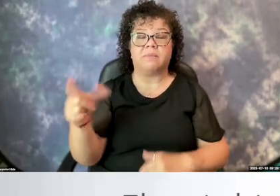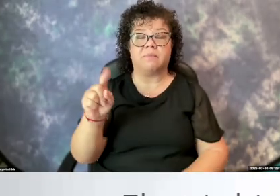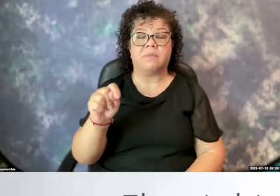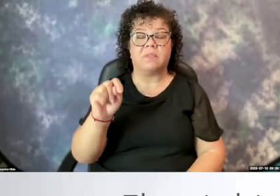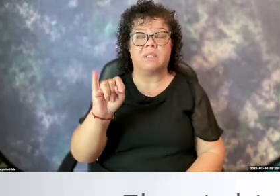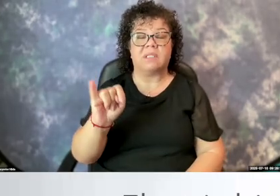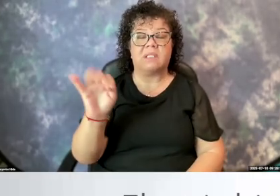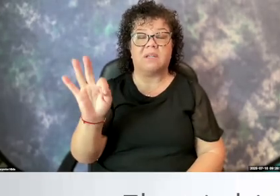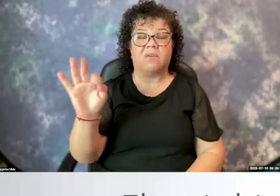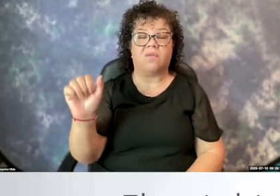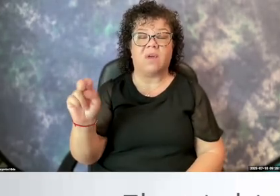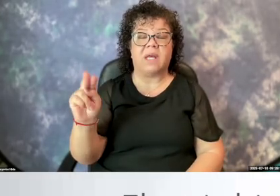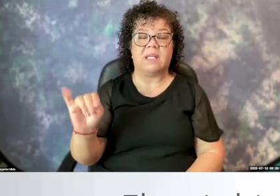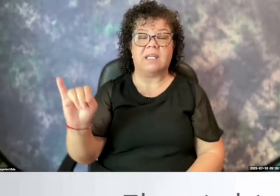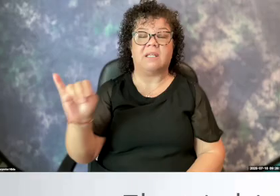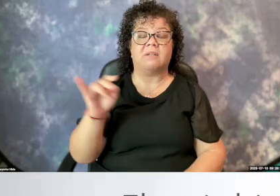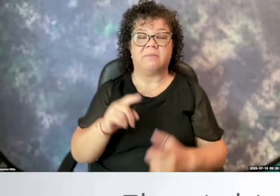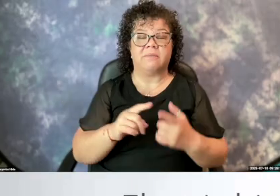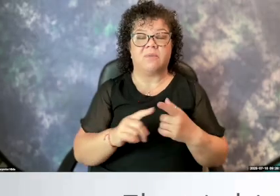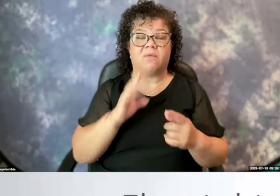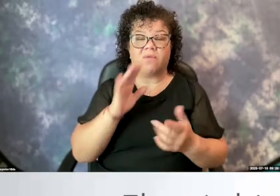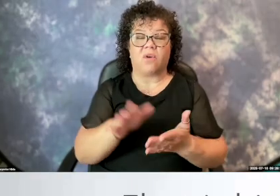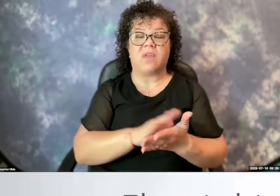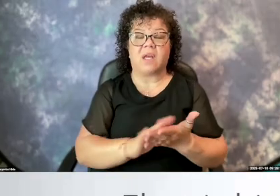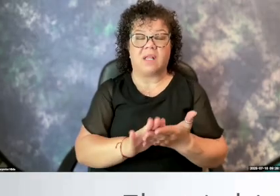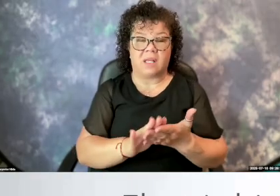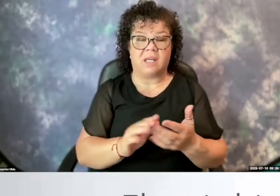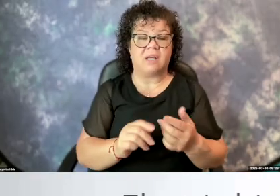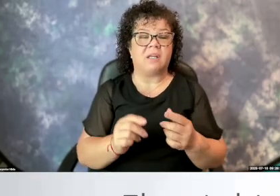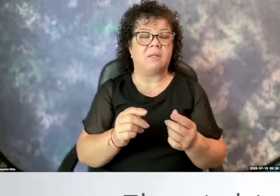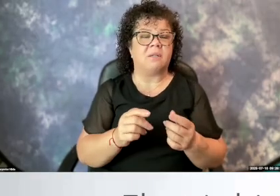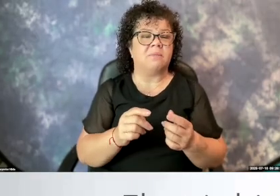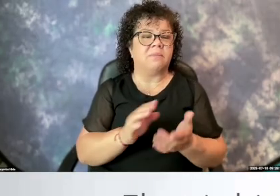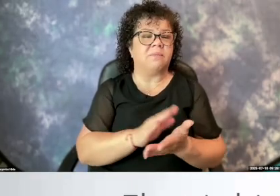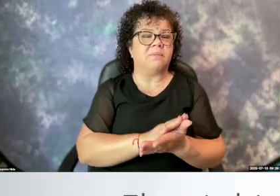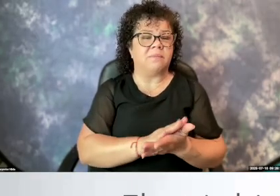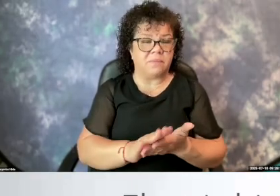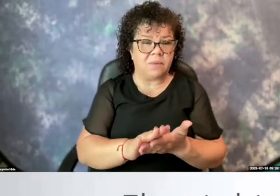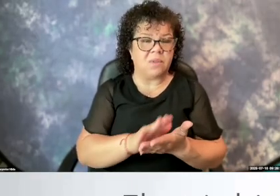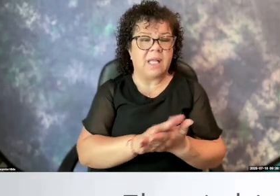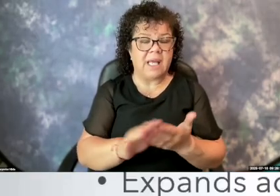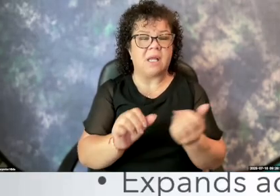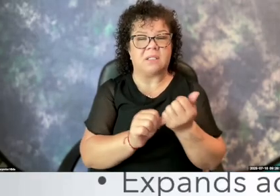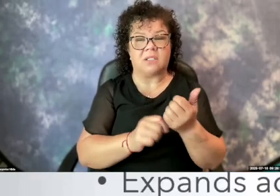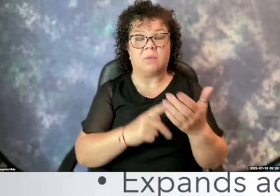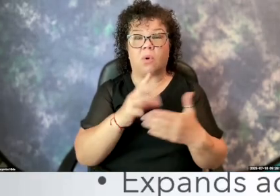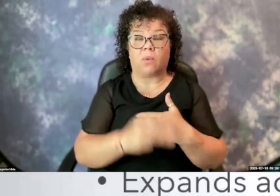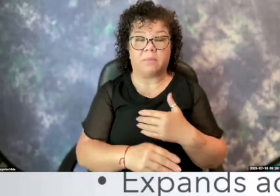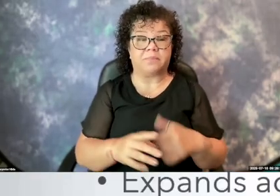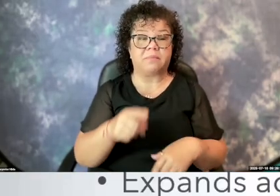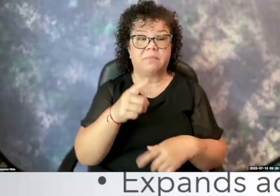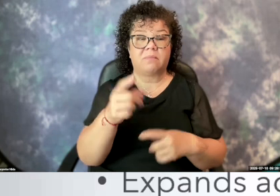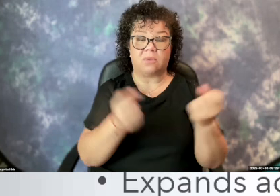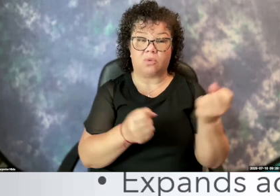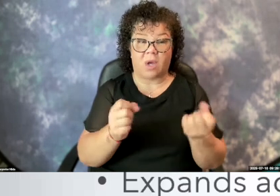Now I'll pass it to Tiffany, who will provide an overview of the Driving Clean Assistance Program. Thank you, Sean.